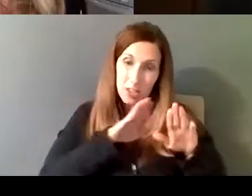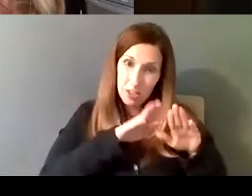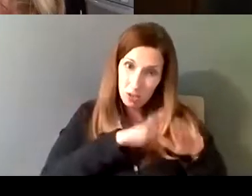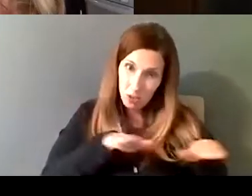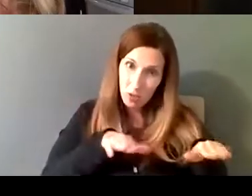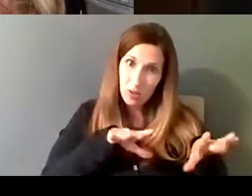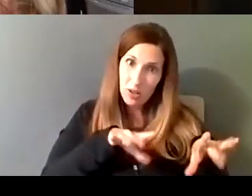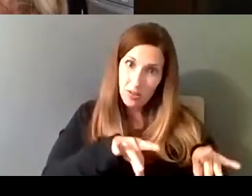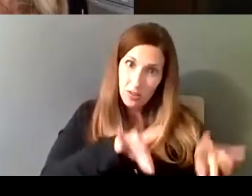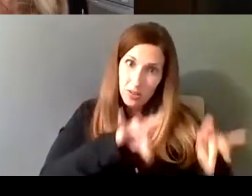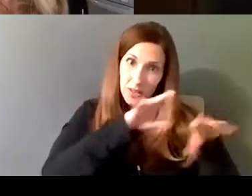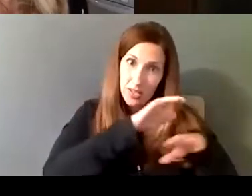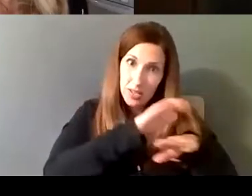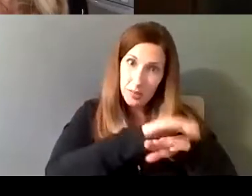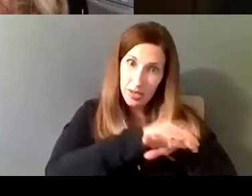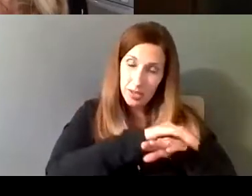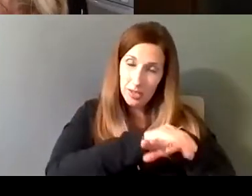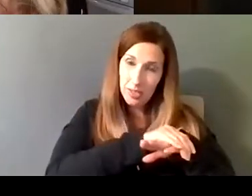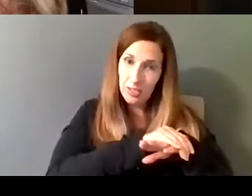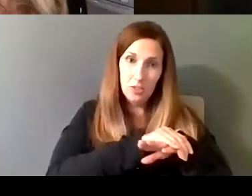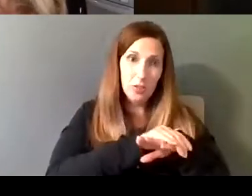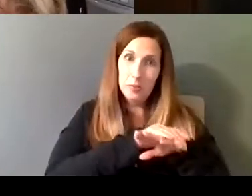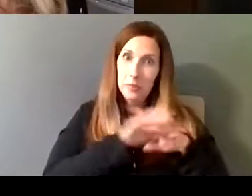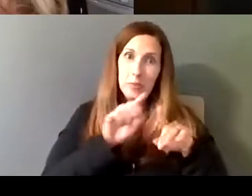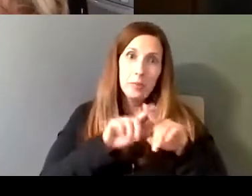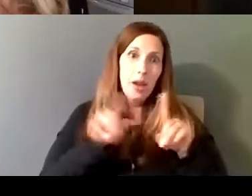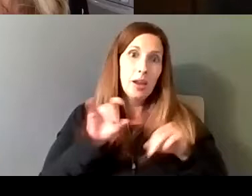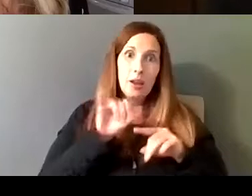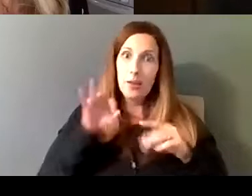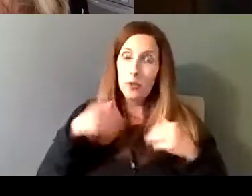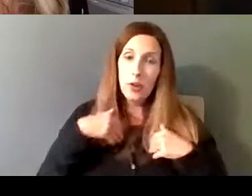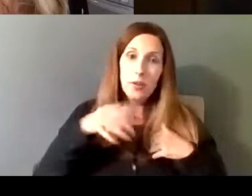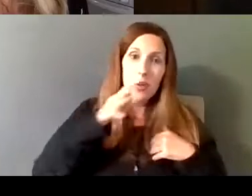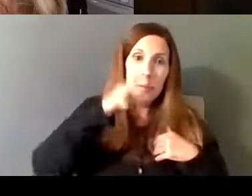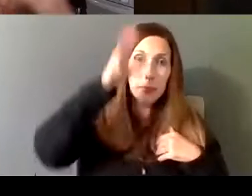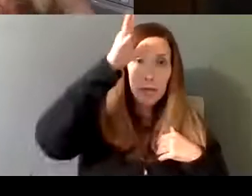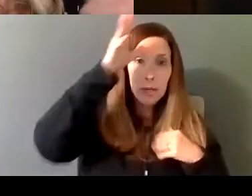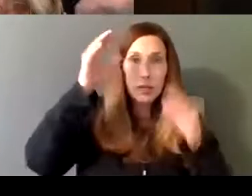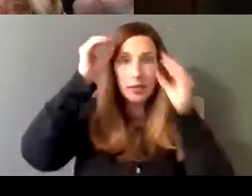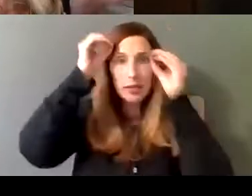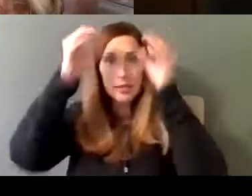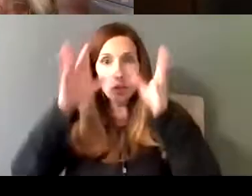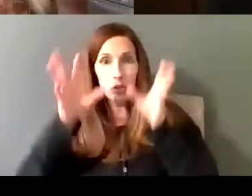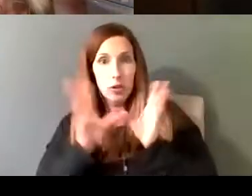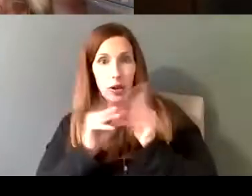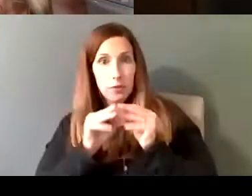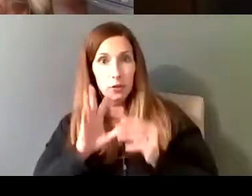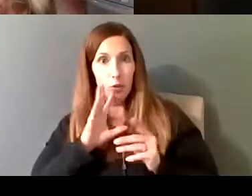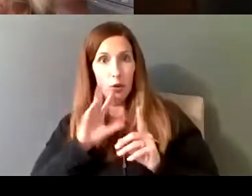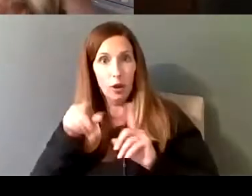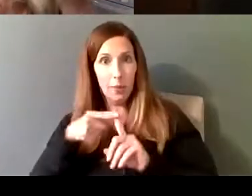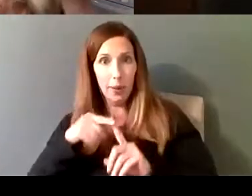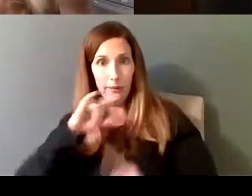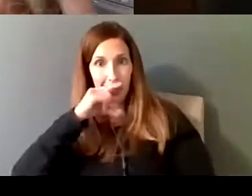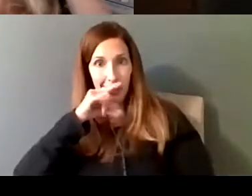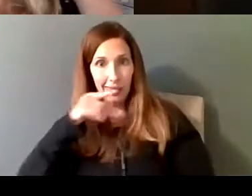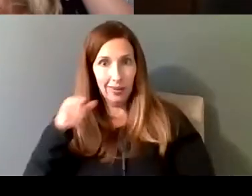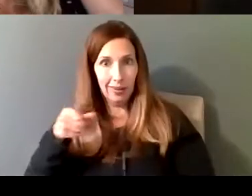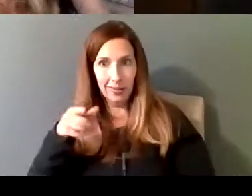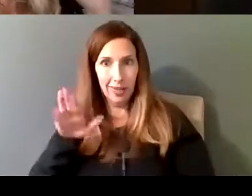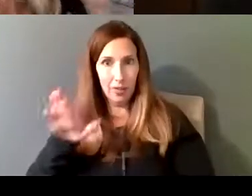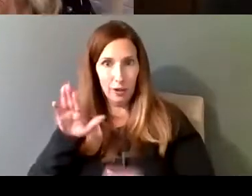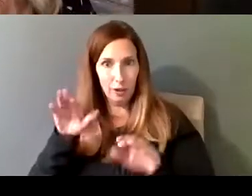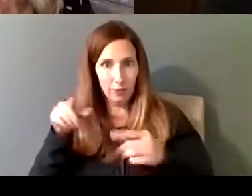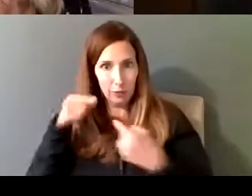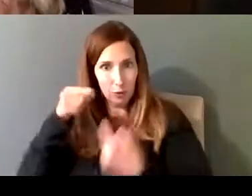language proficiency. But if you're having a parent-teacher conference with the parent to talk about the kid and a challenge that they're